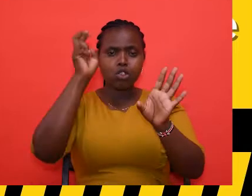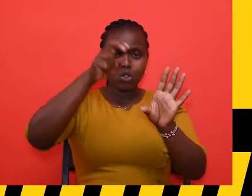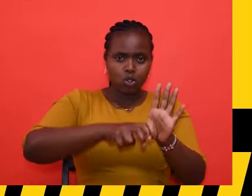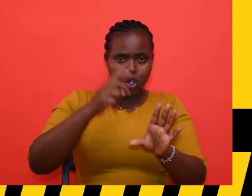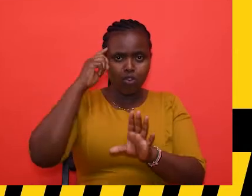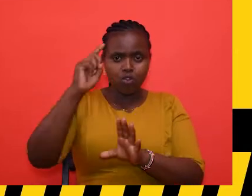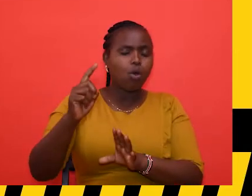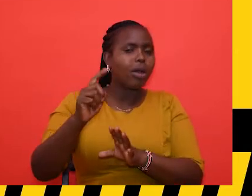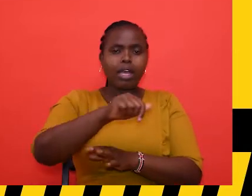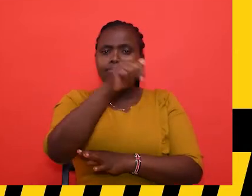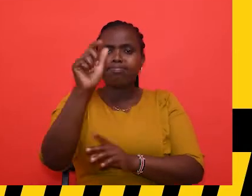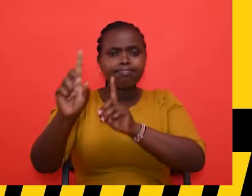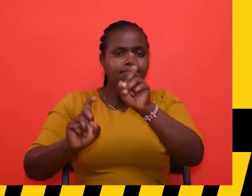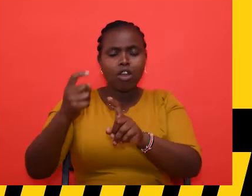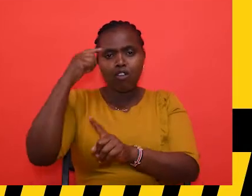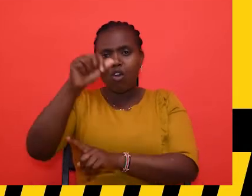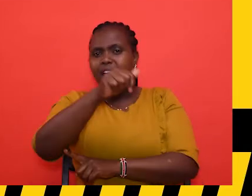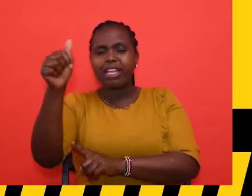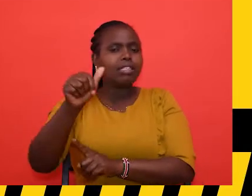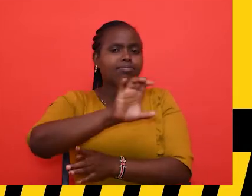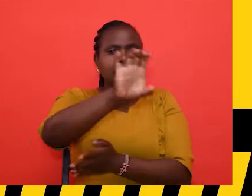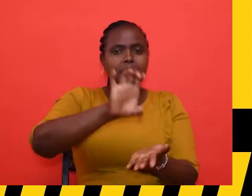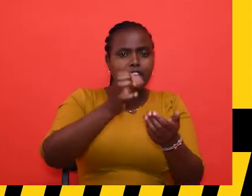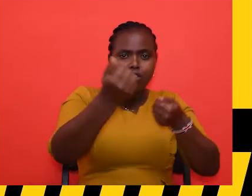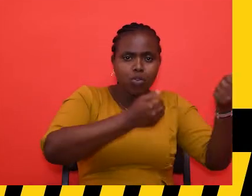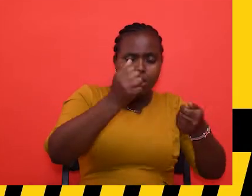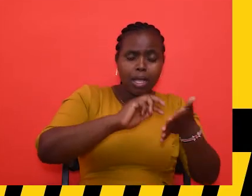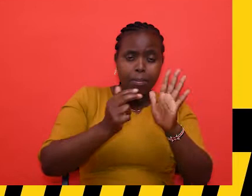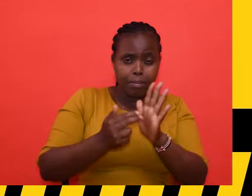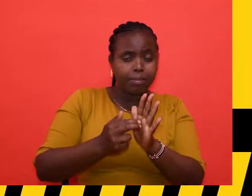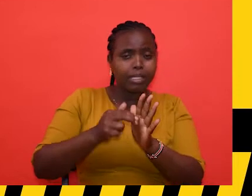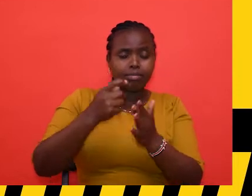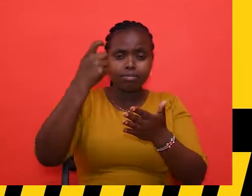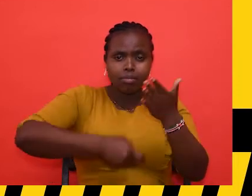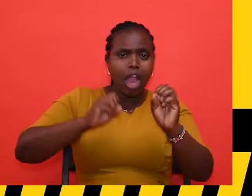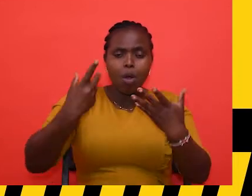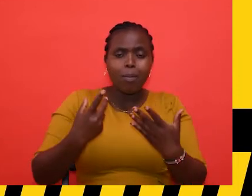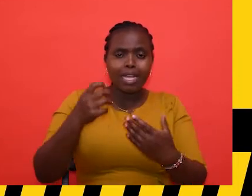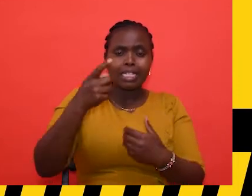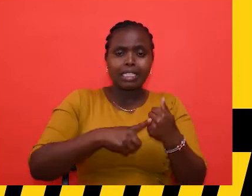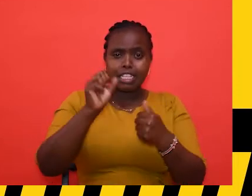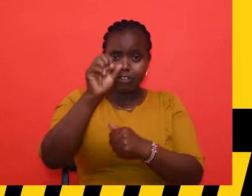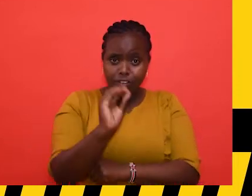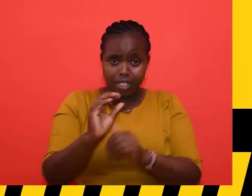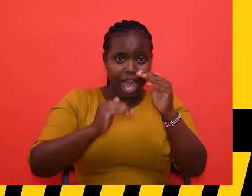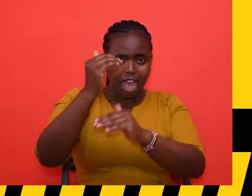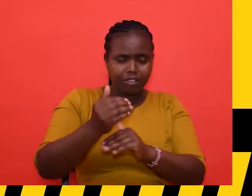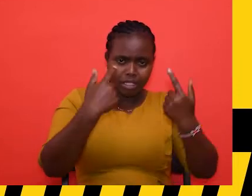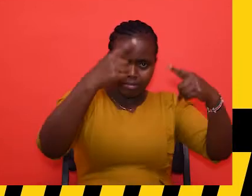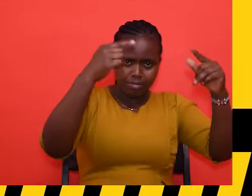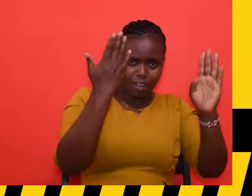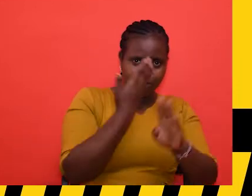center. The charges for test booking are 650 shillings. After a successful test, wait for approval from NTSA, then log into the